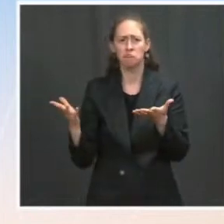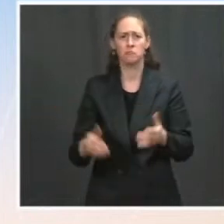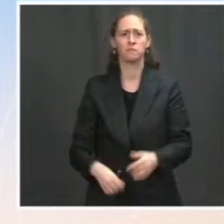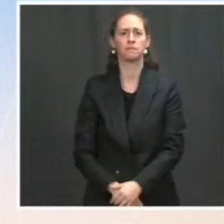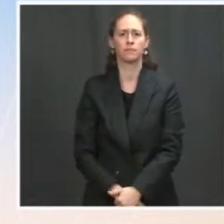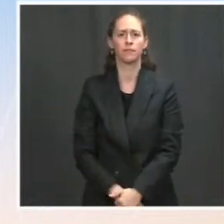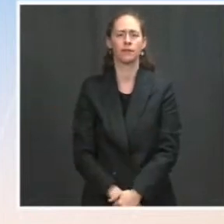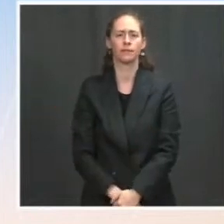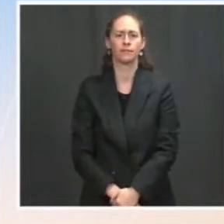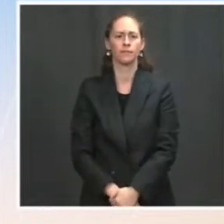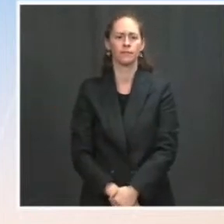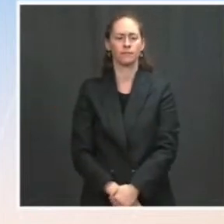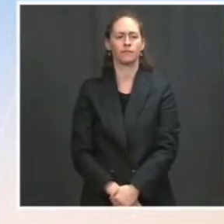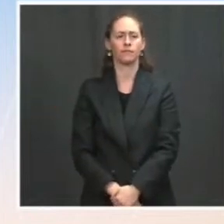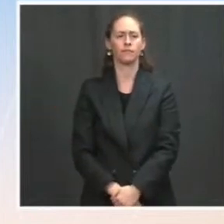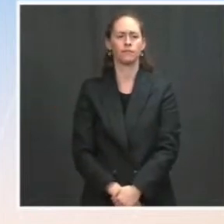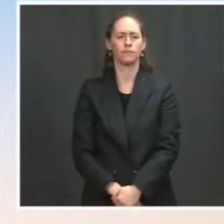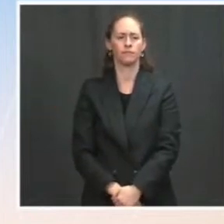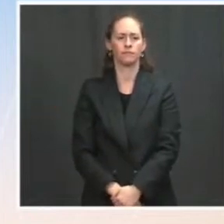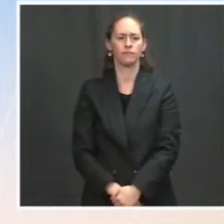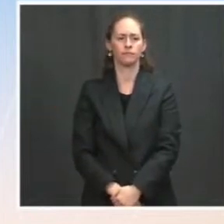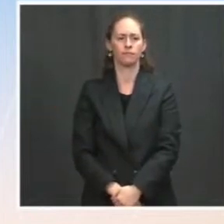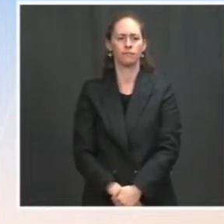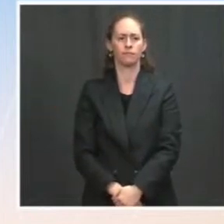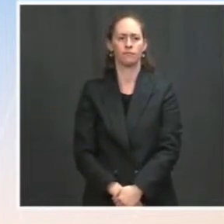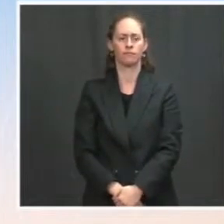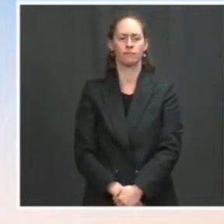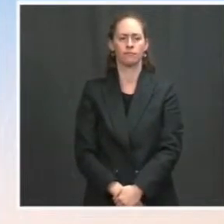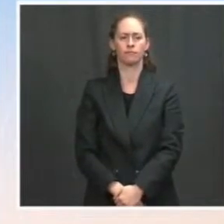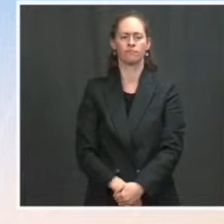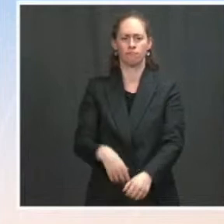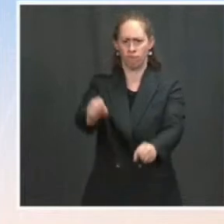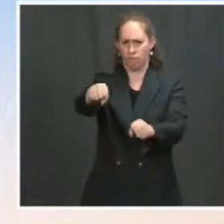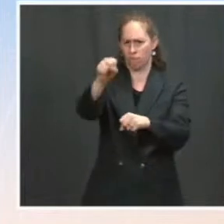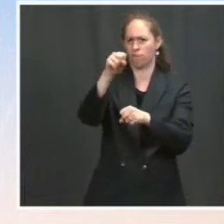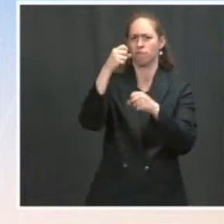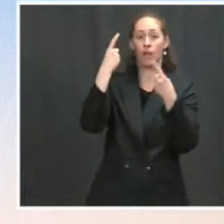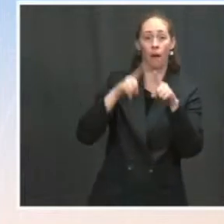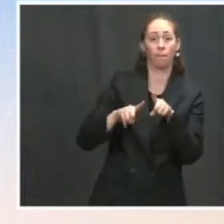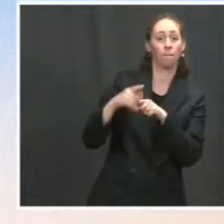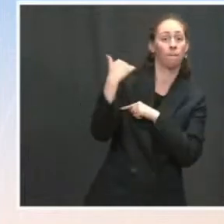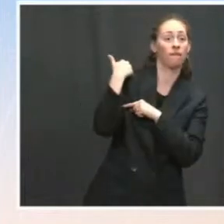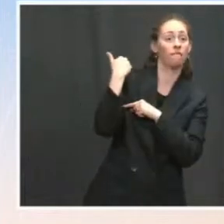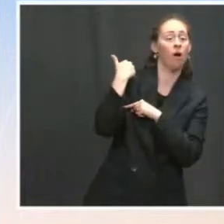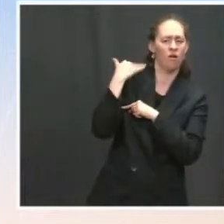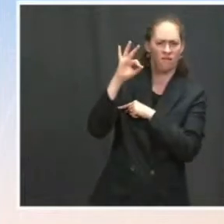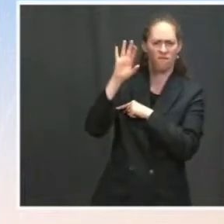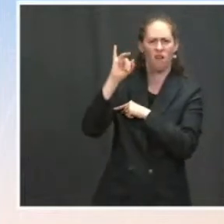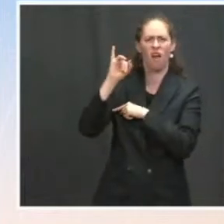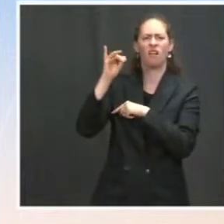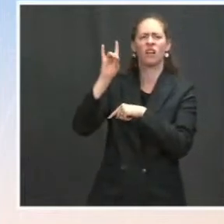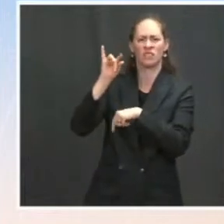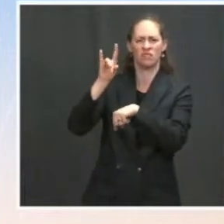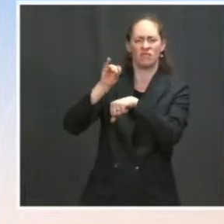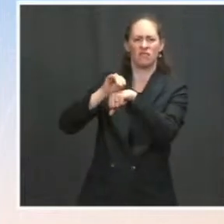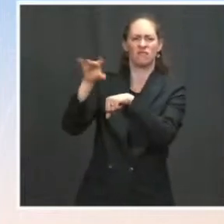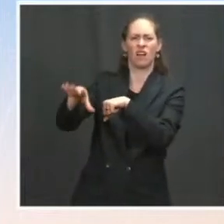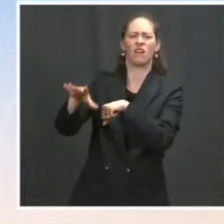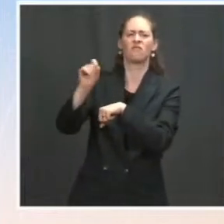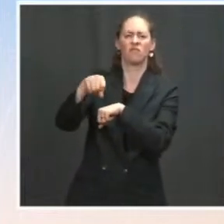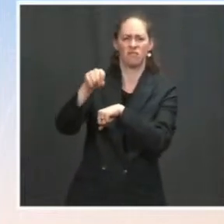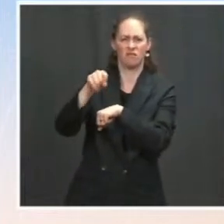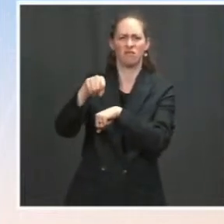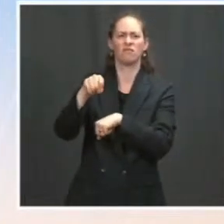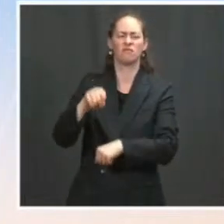you for highlighting. The FBI has provided advice in the past that paying a ransom would encourage further ransomware activity and is so troubling.